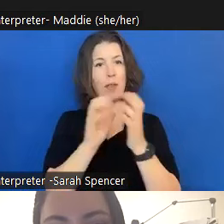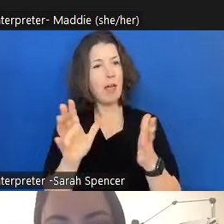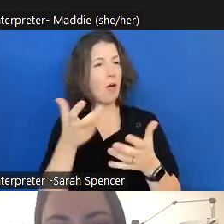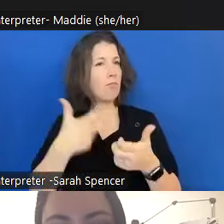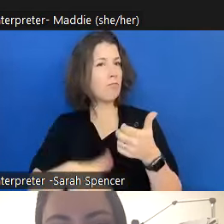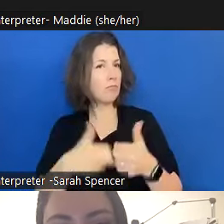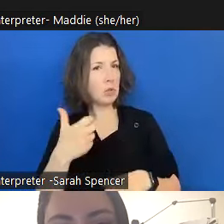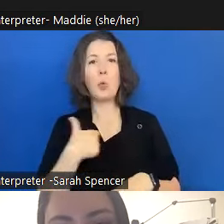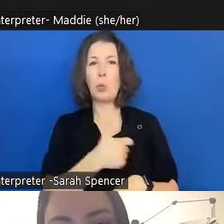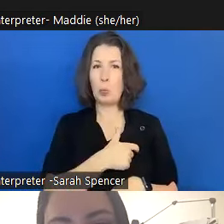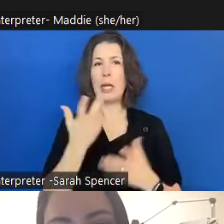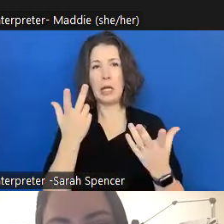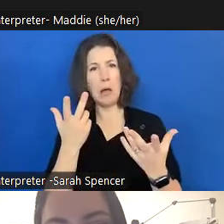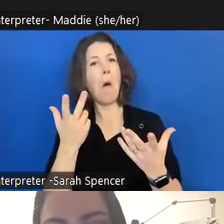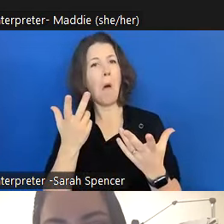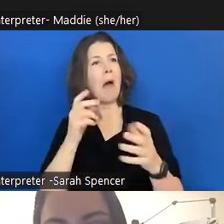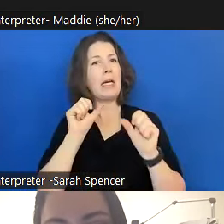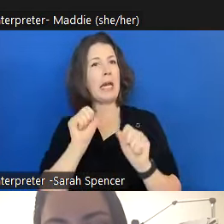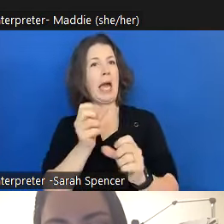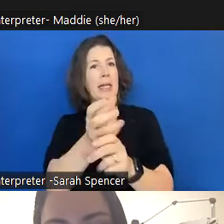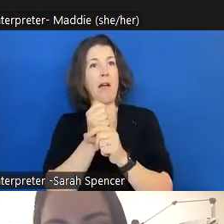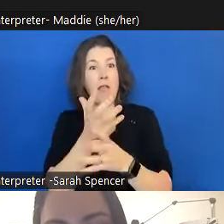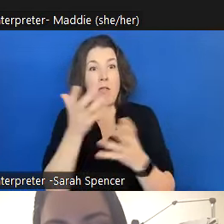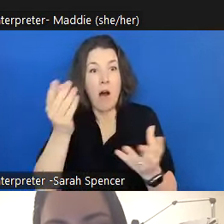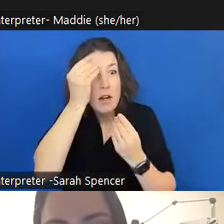difficulty, we get a lot of information about this picture.